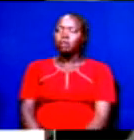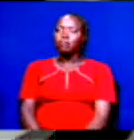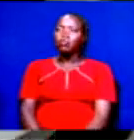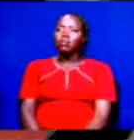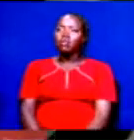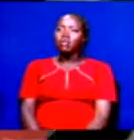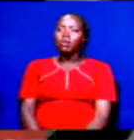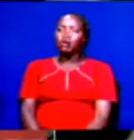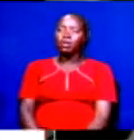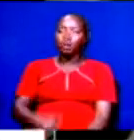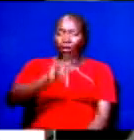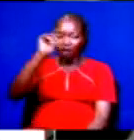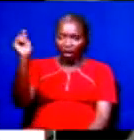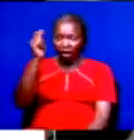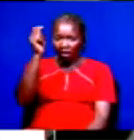Now, Kenya needs